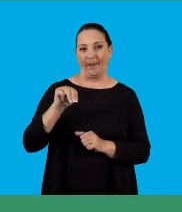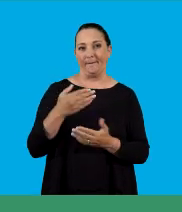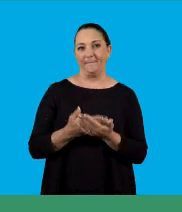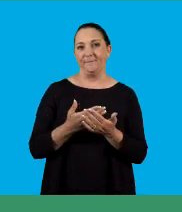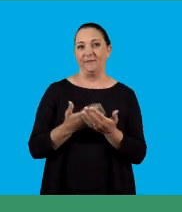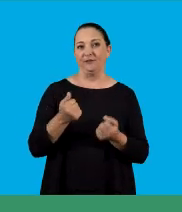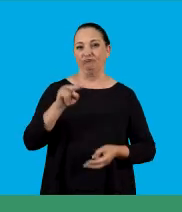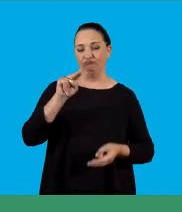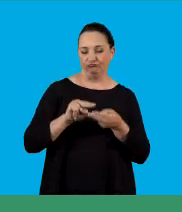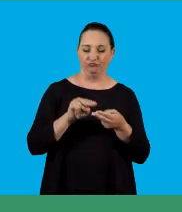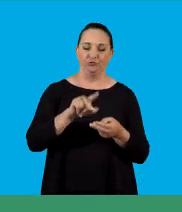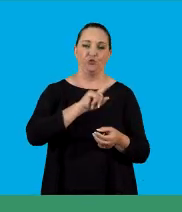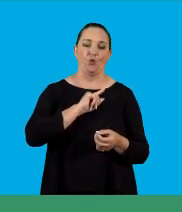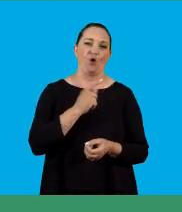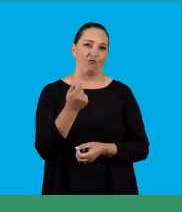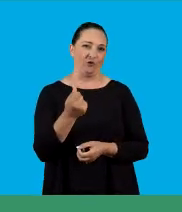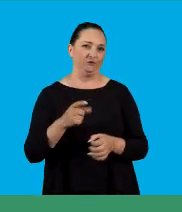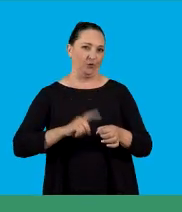reduce the cost of quality.